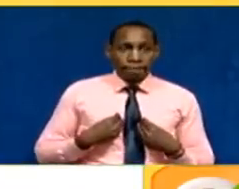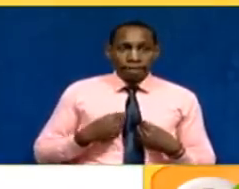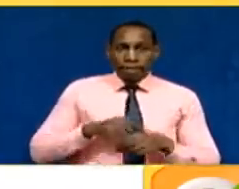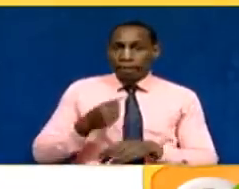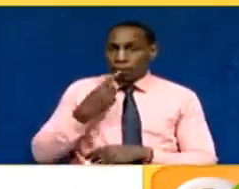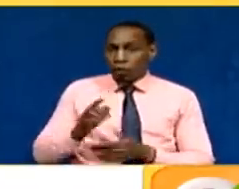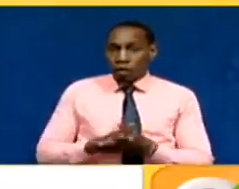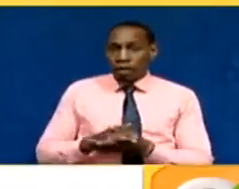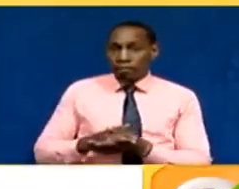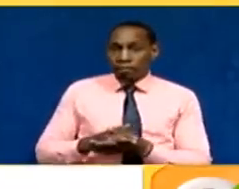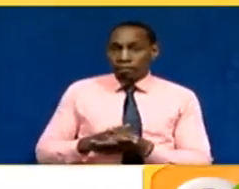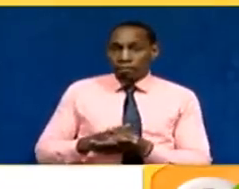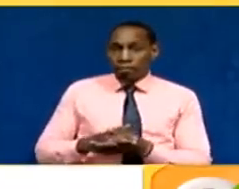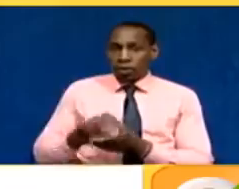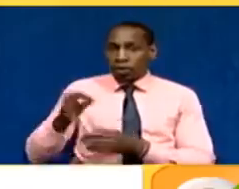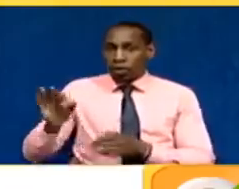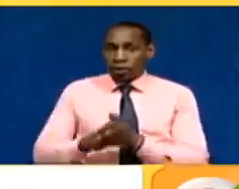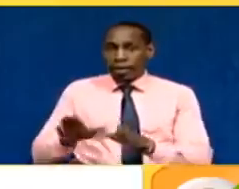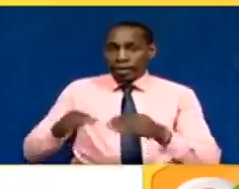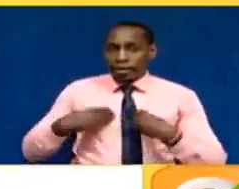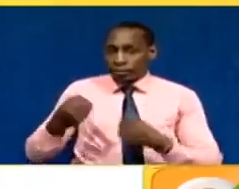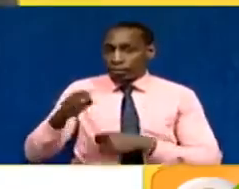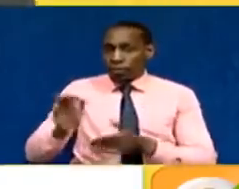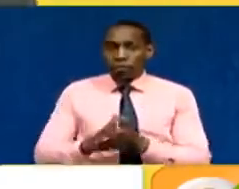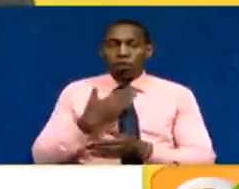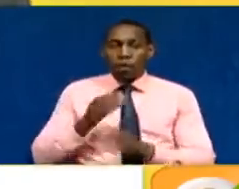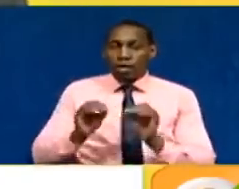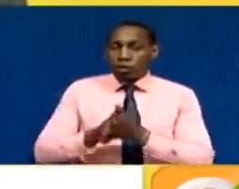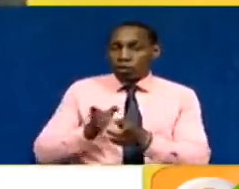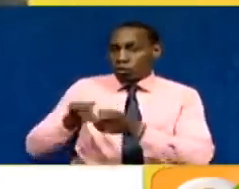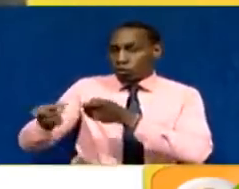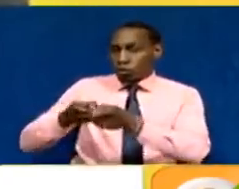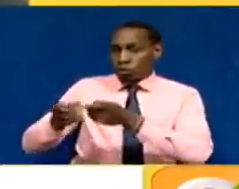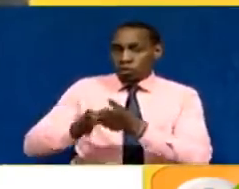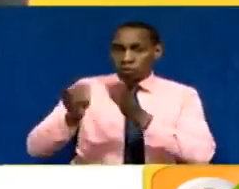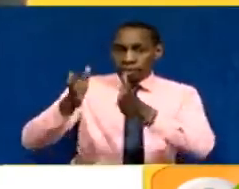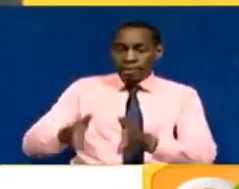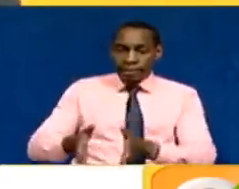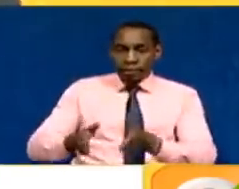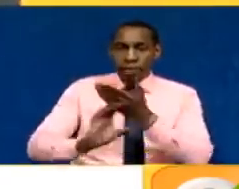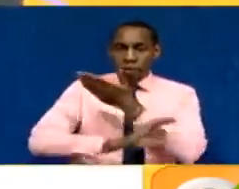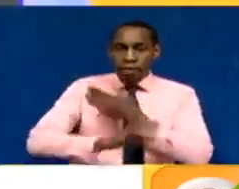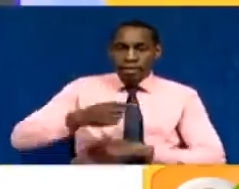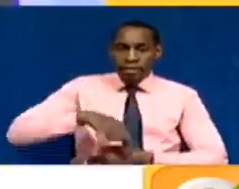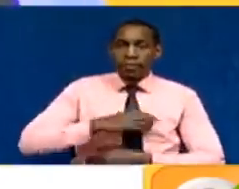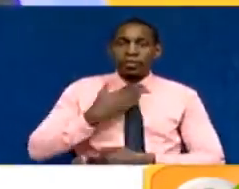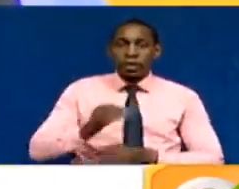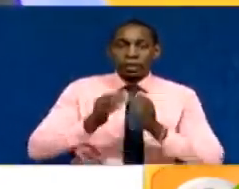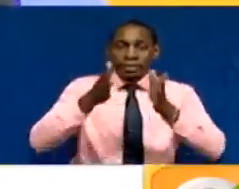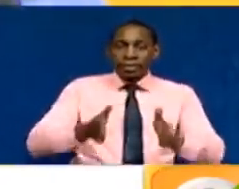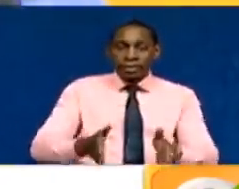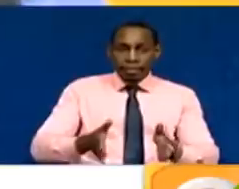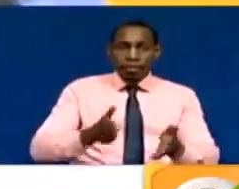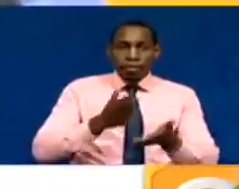Akisema zima, anazima. We do not want a remote controlled leader in this country. We want a